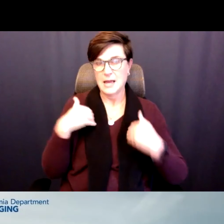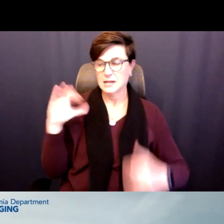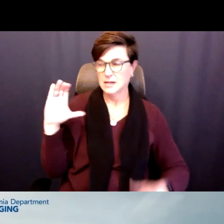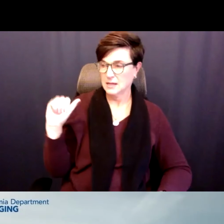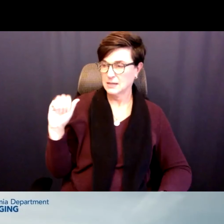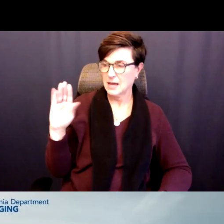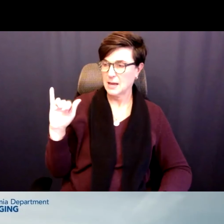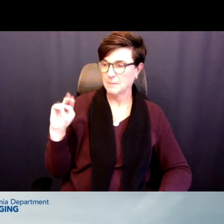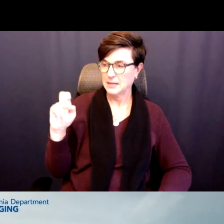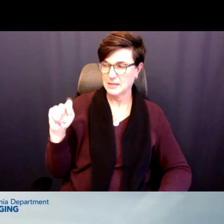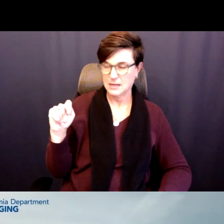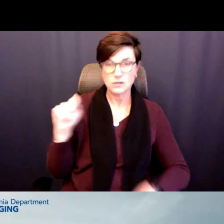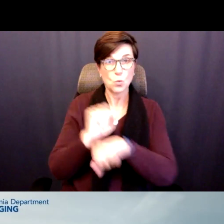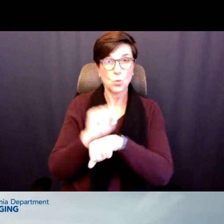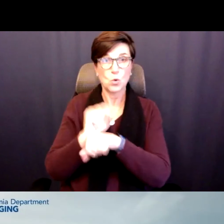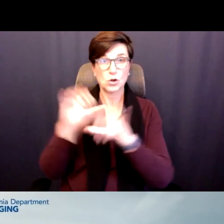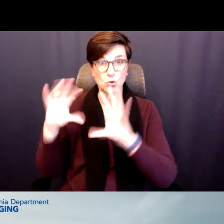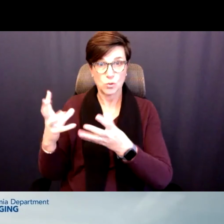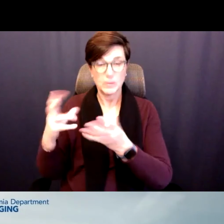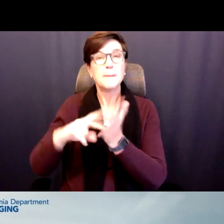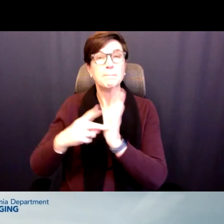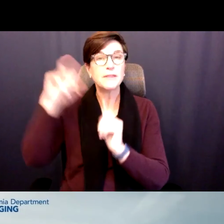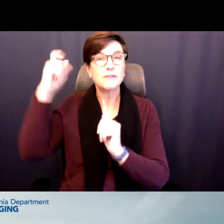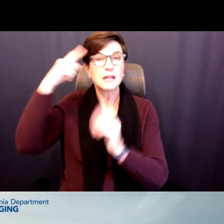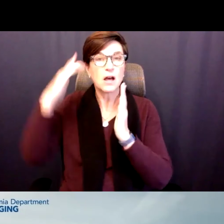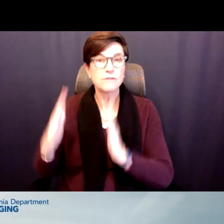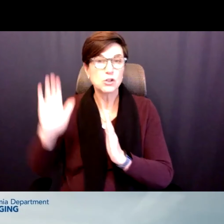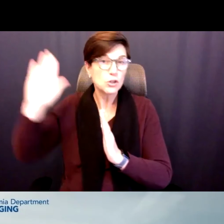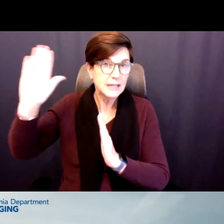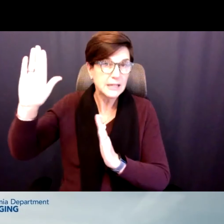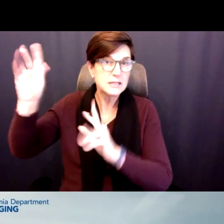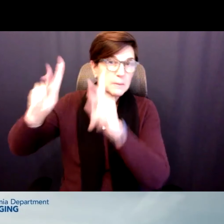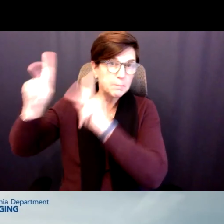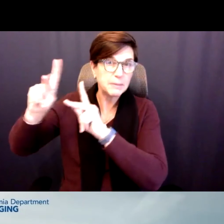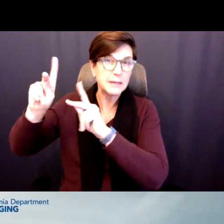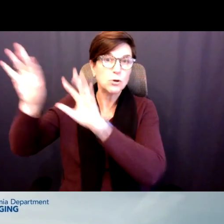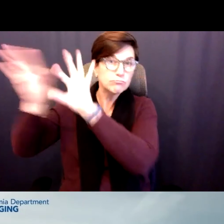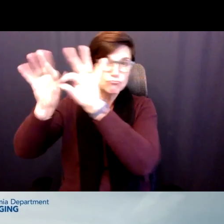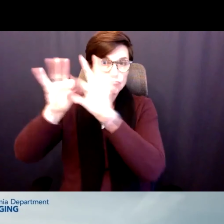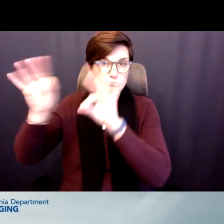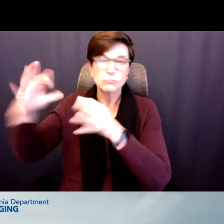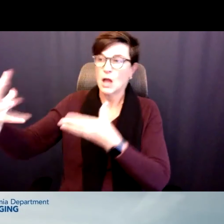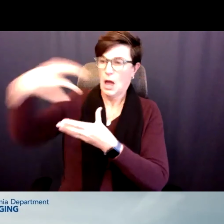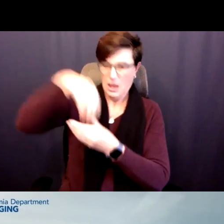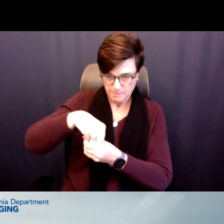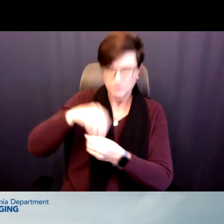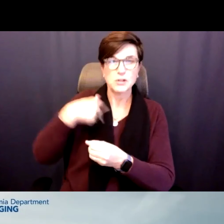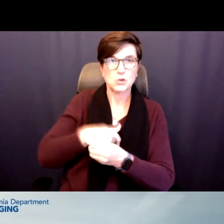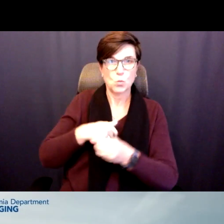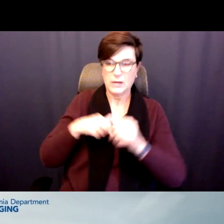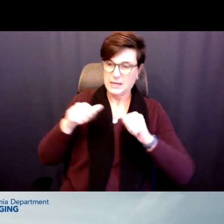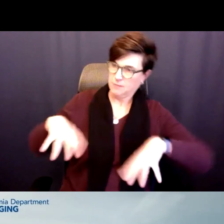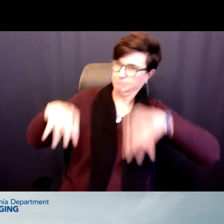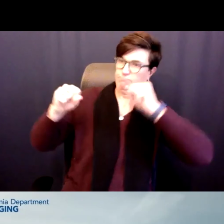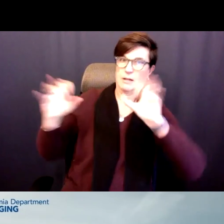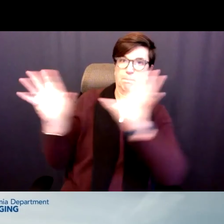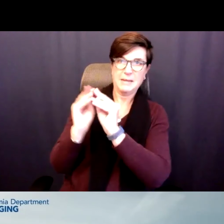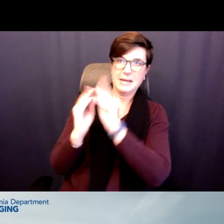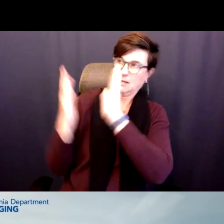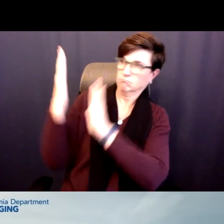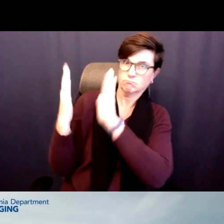governor's administration. And so just like we did at the state with really aligning people across various sectors and really gaining buy-in